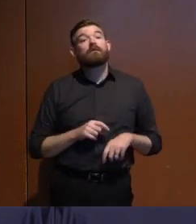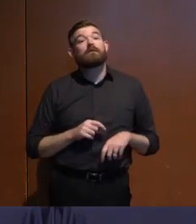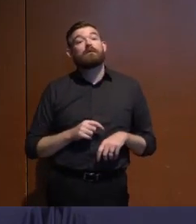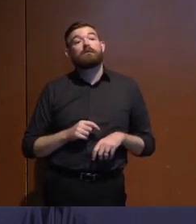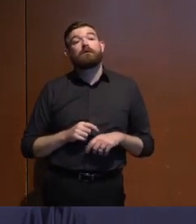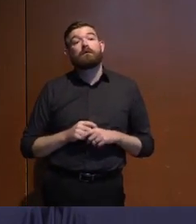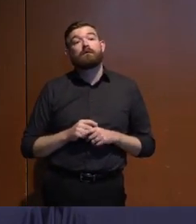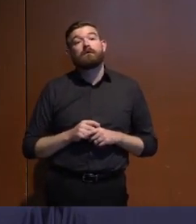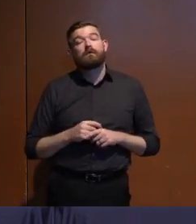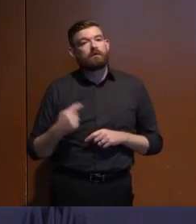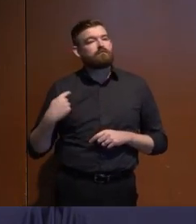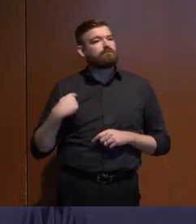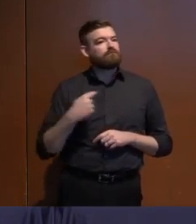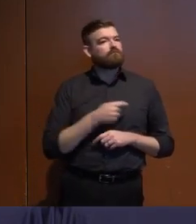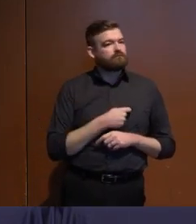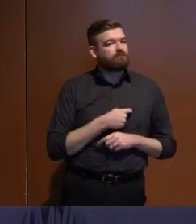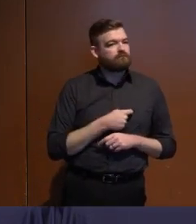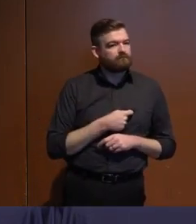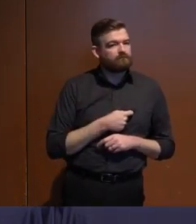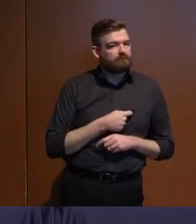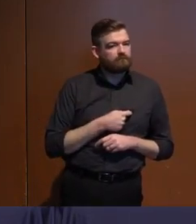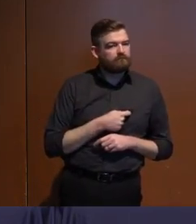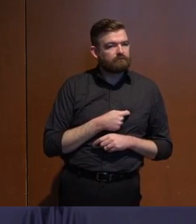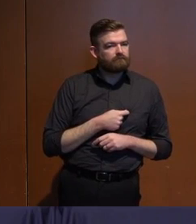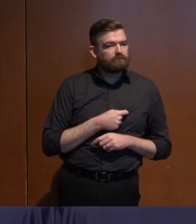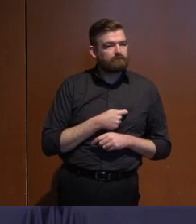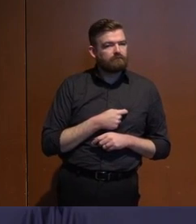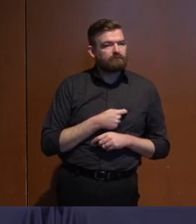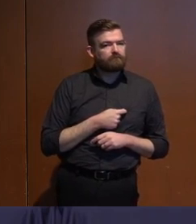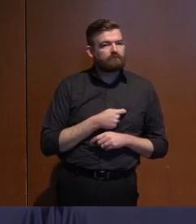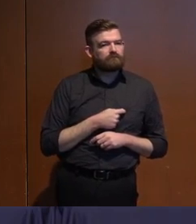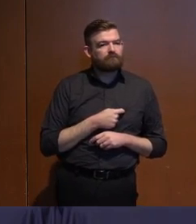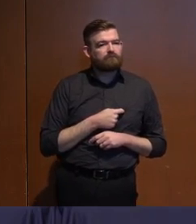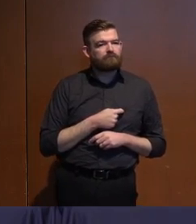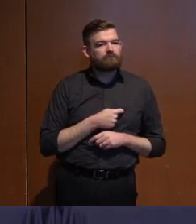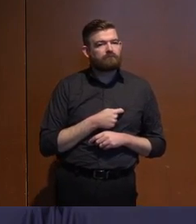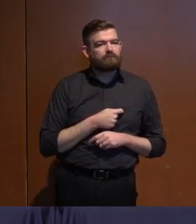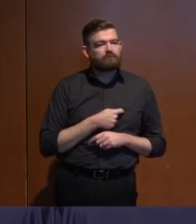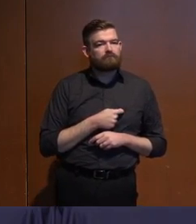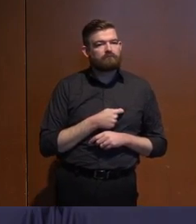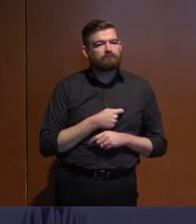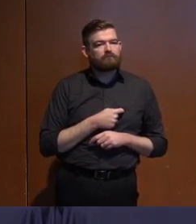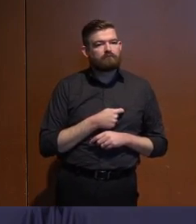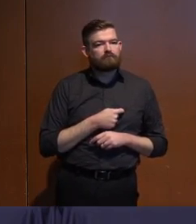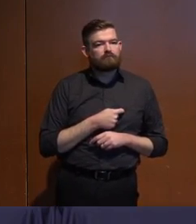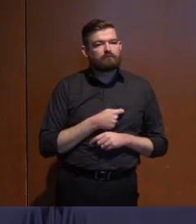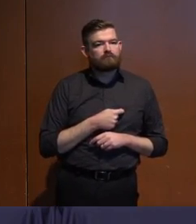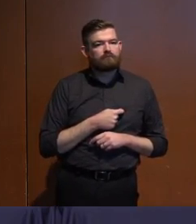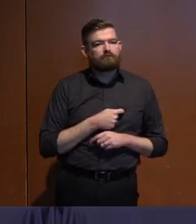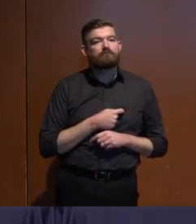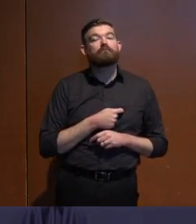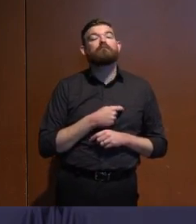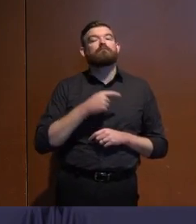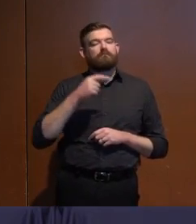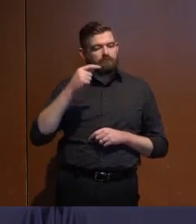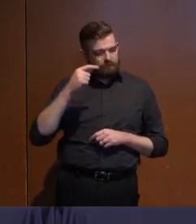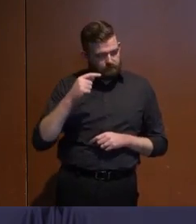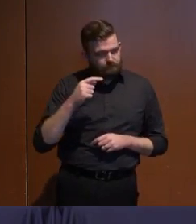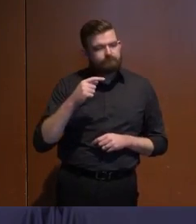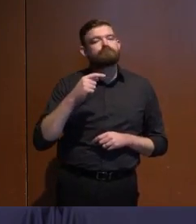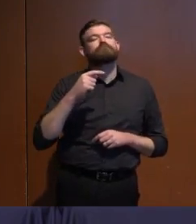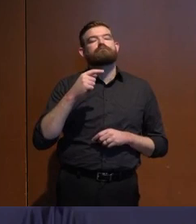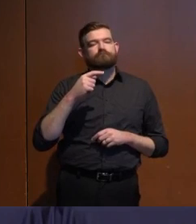us to work within our healthcare networks to ensure that we are properly dispersing the PPE we receive, whether